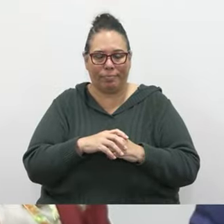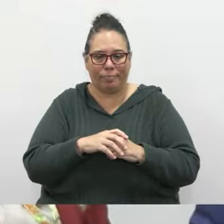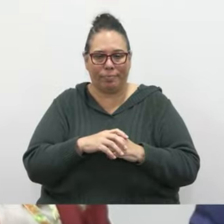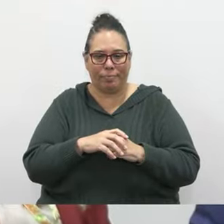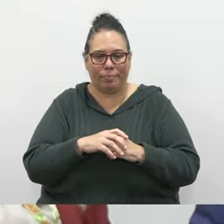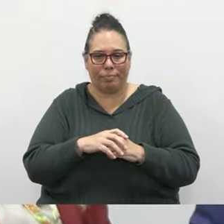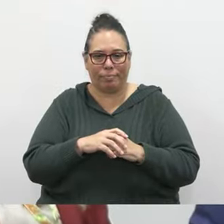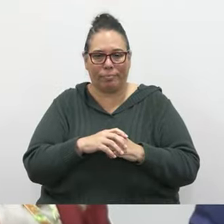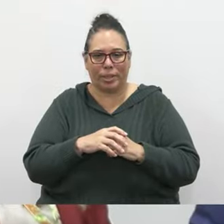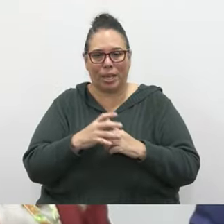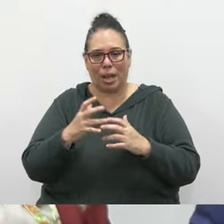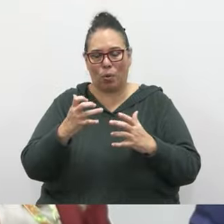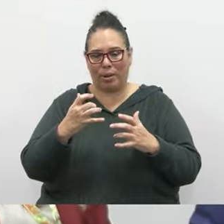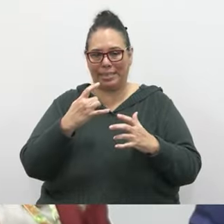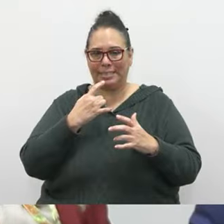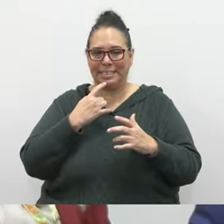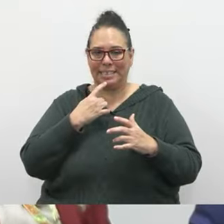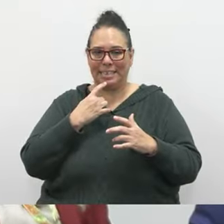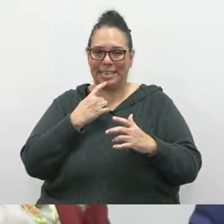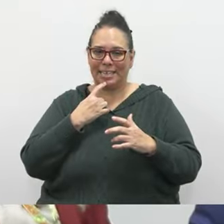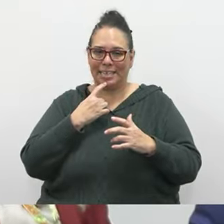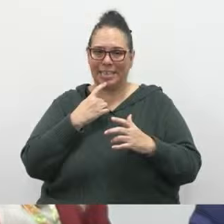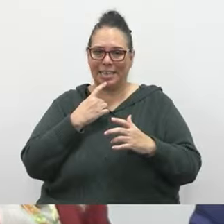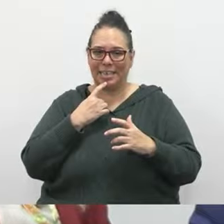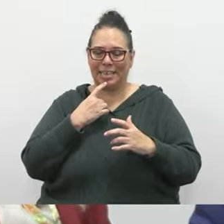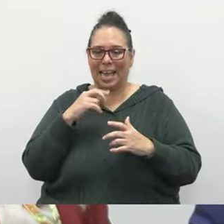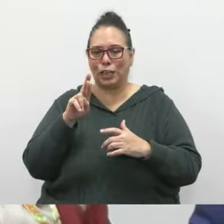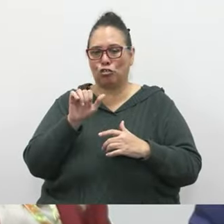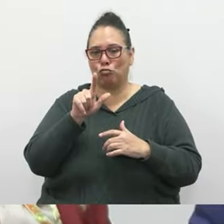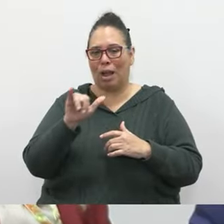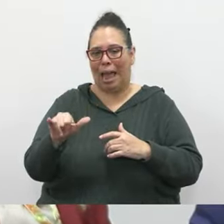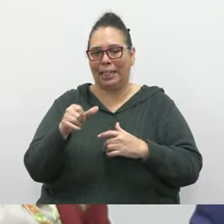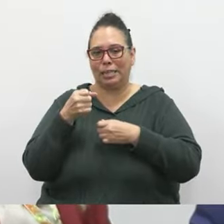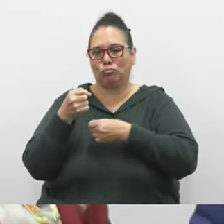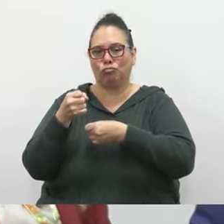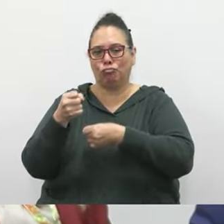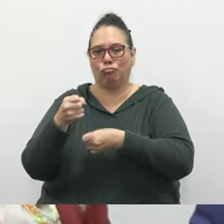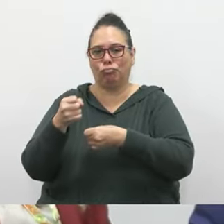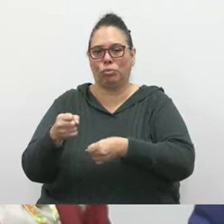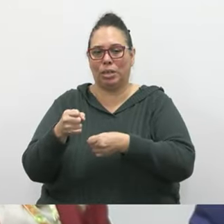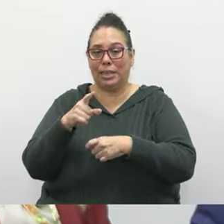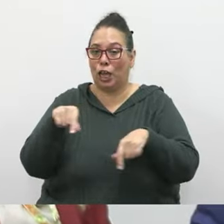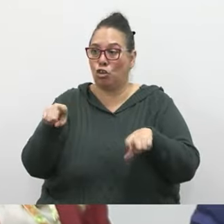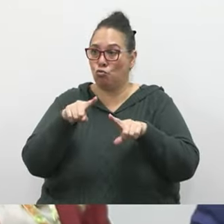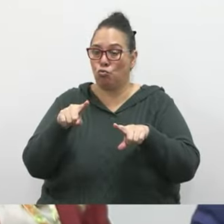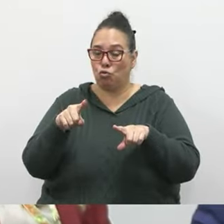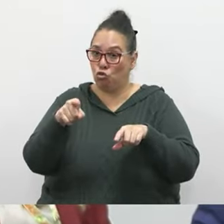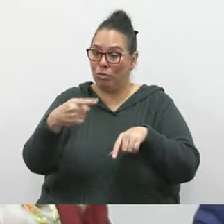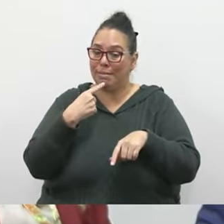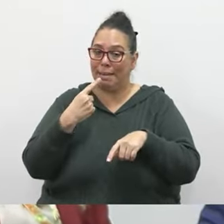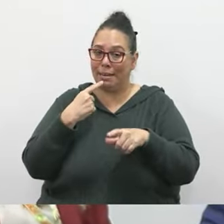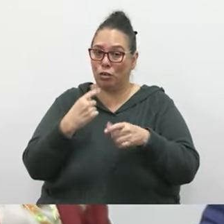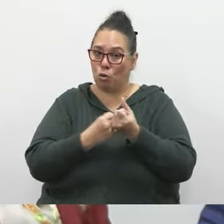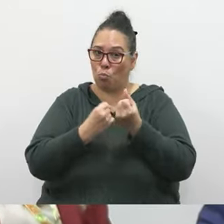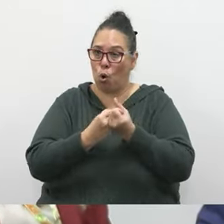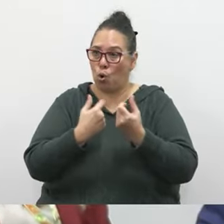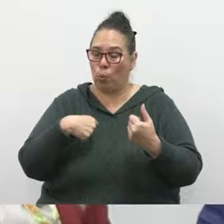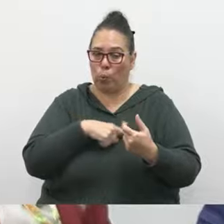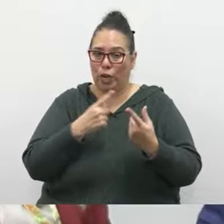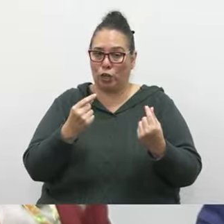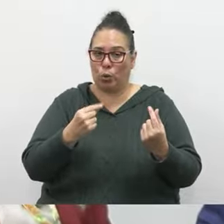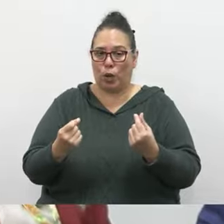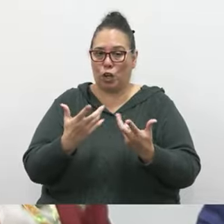I just want to say that at the rally, it was so good hearing saying that you all support what we're doing and that you want to avoid